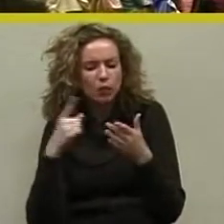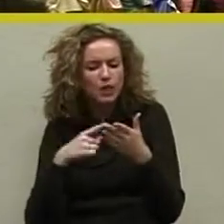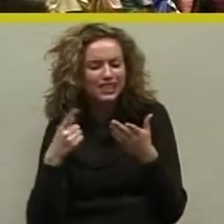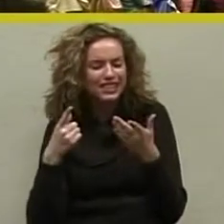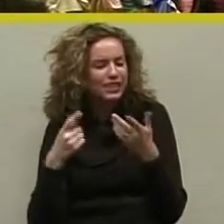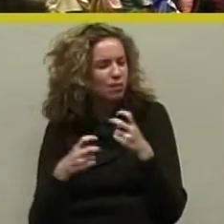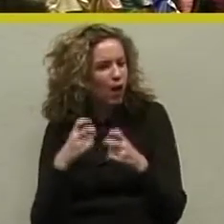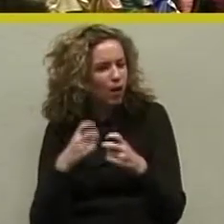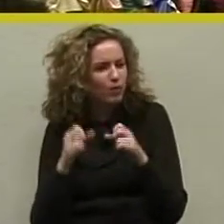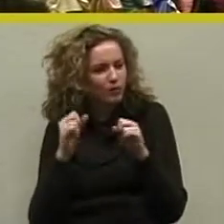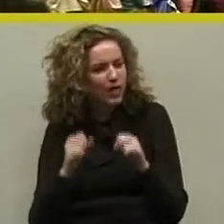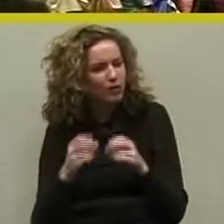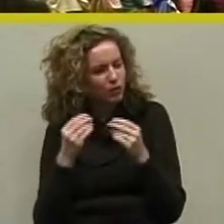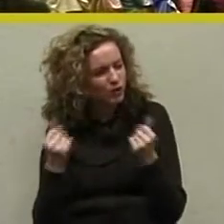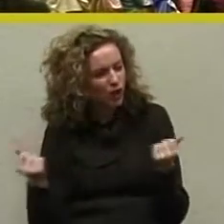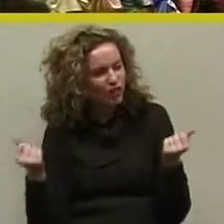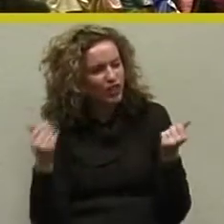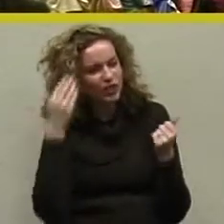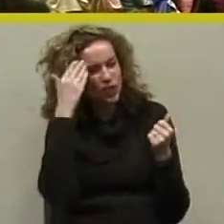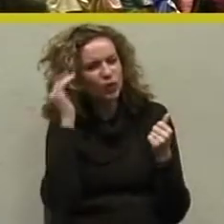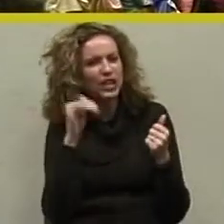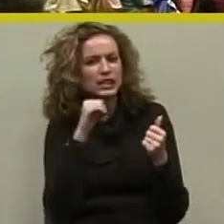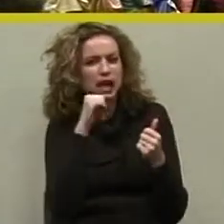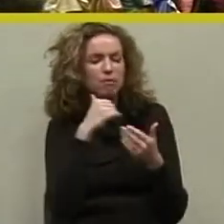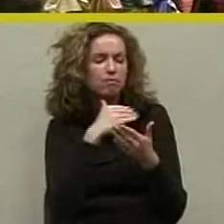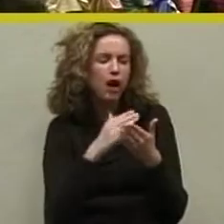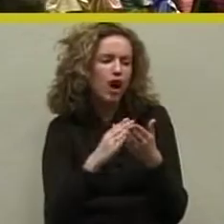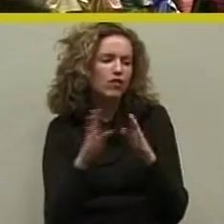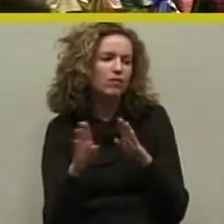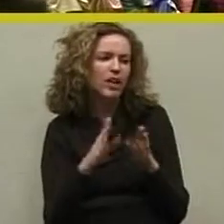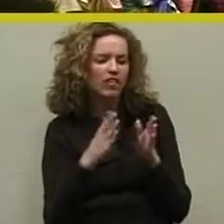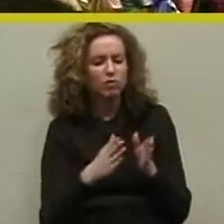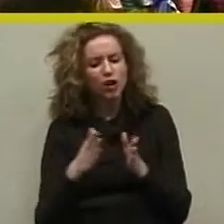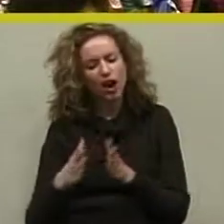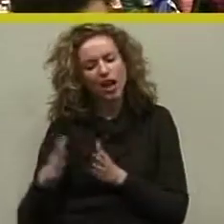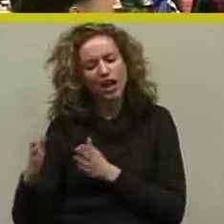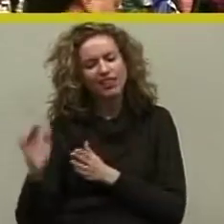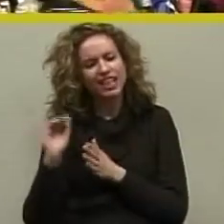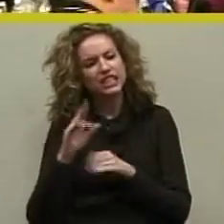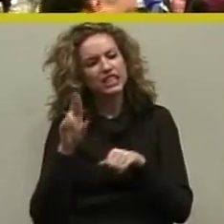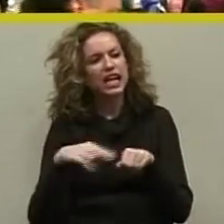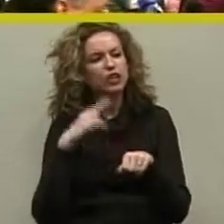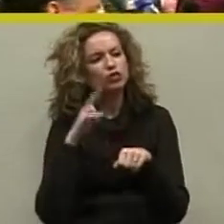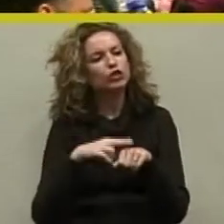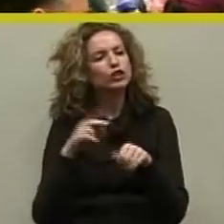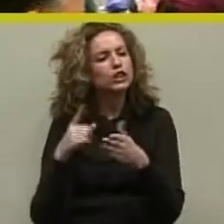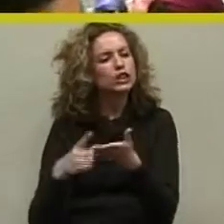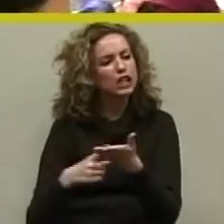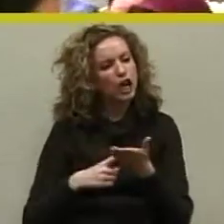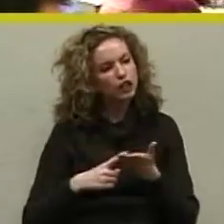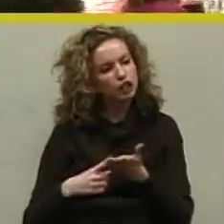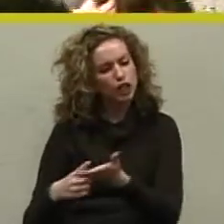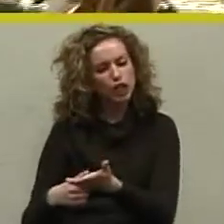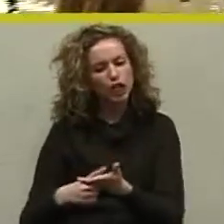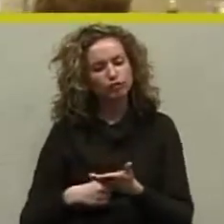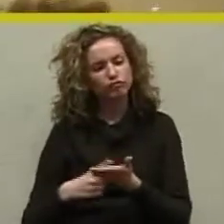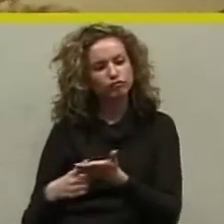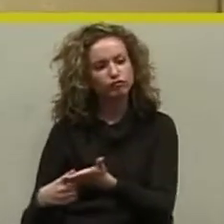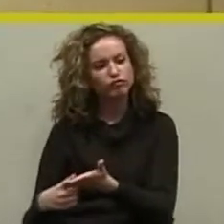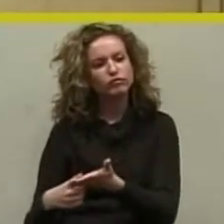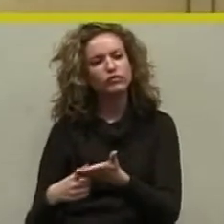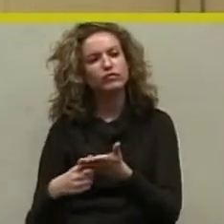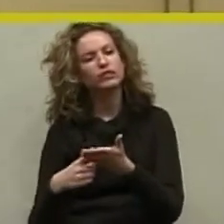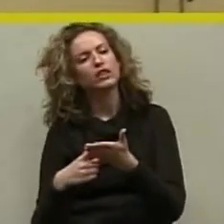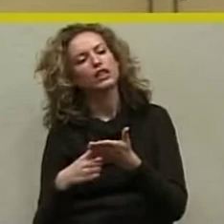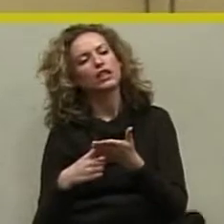All right. If so, it's not necessarily part of the behavior plan. Again, that's just part of natural discussion with what's going on. This seems to be carrying over. Can we do something? I'm going to